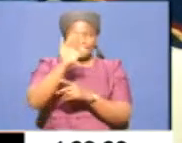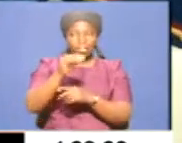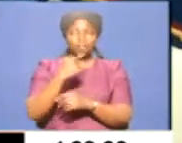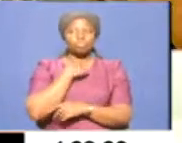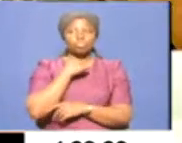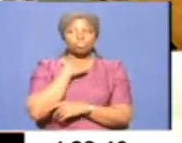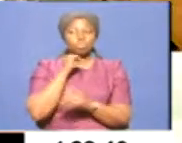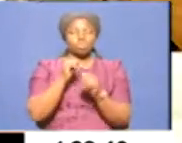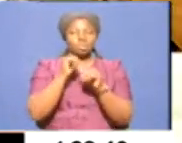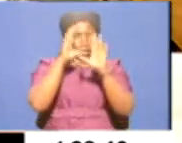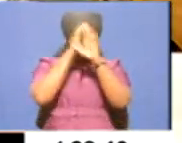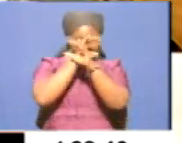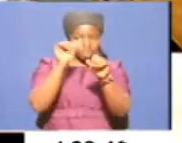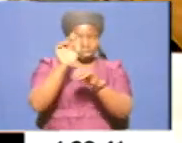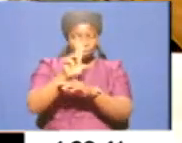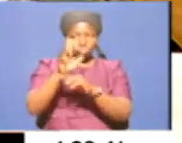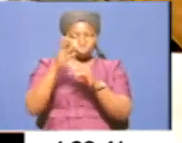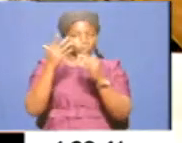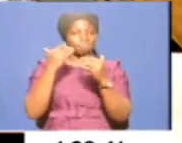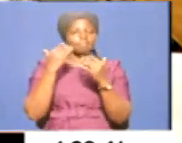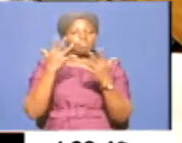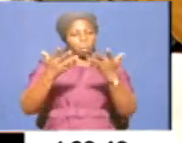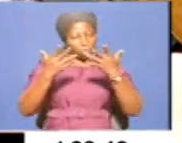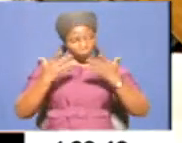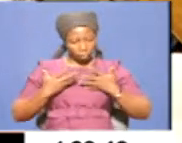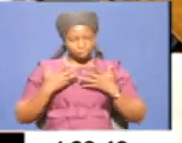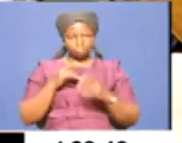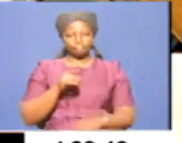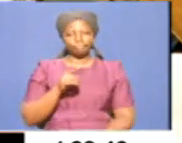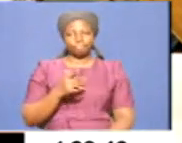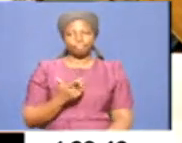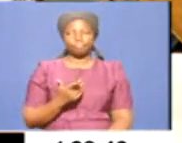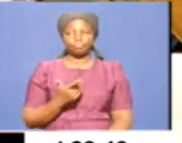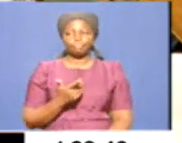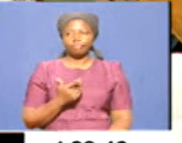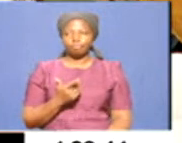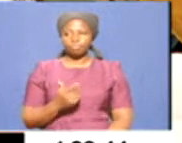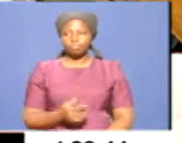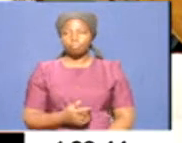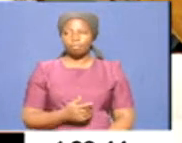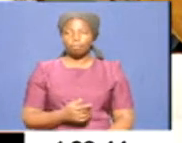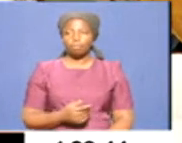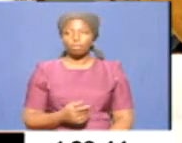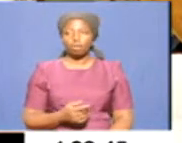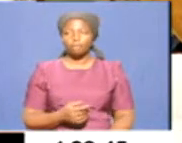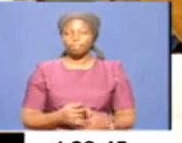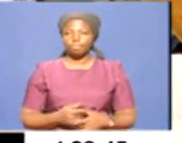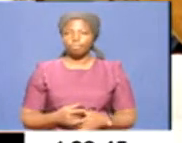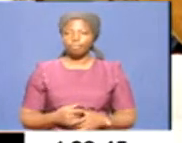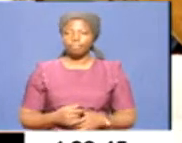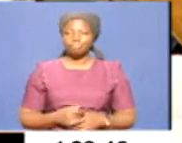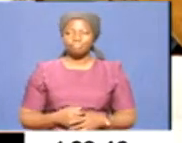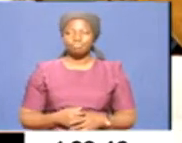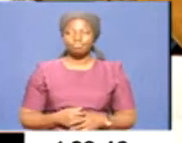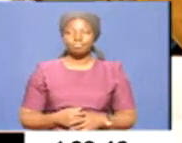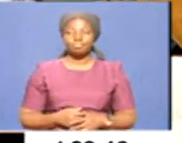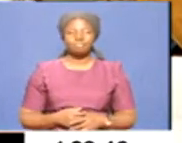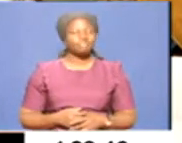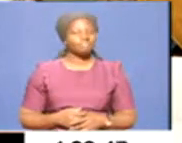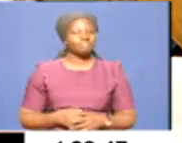President Kenyatta. Well behind the rest of the world in terms of being able to